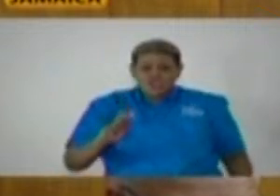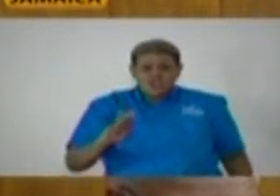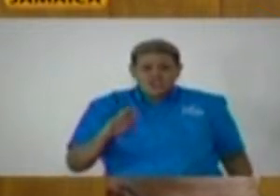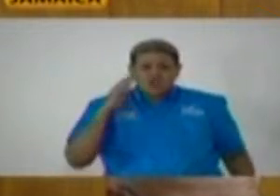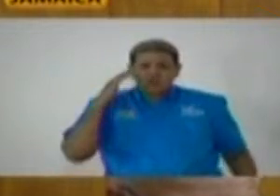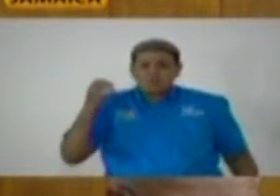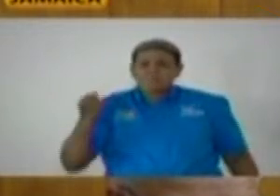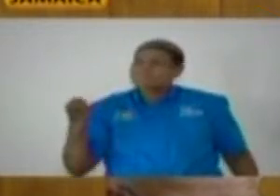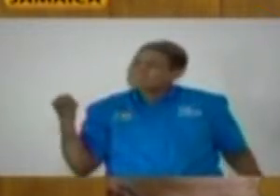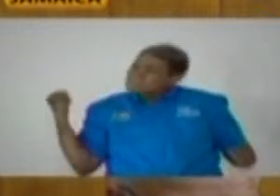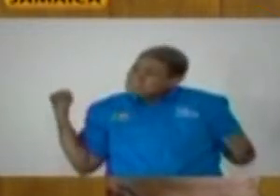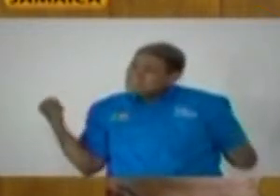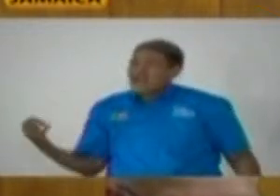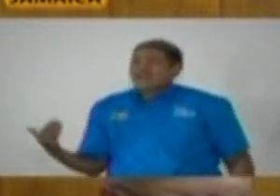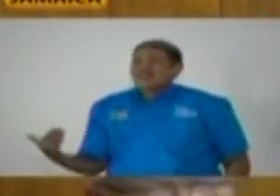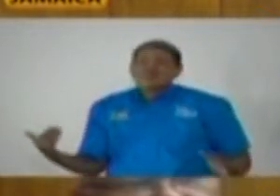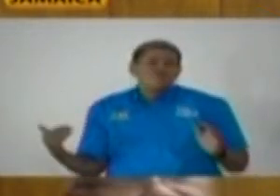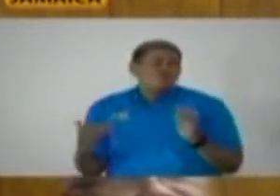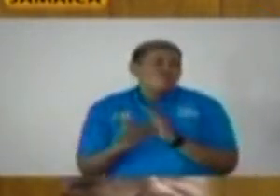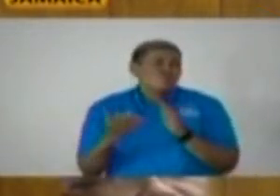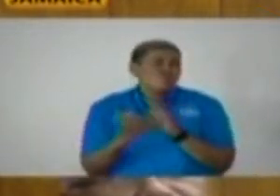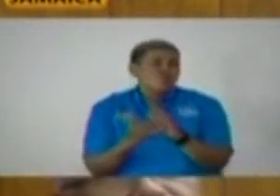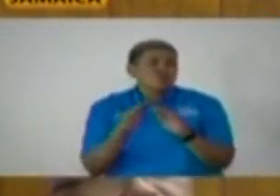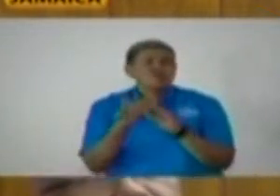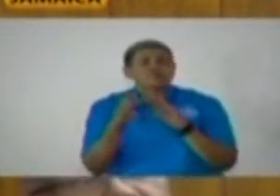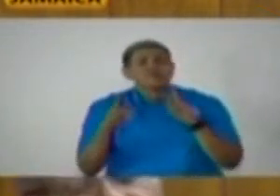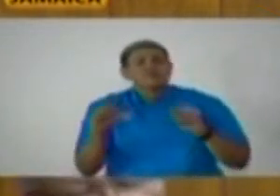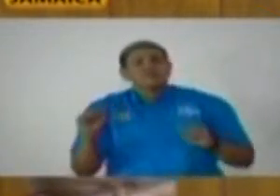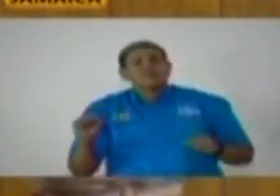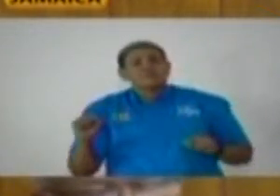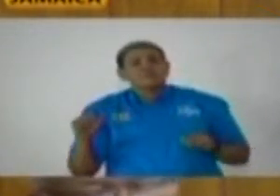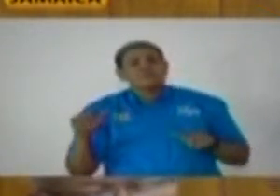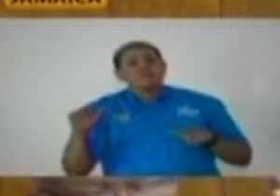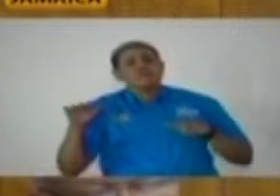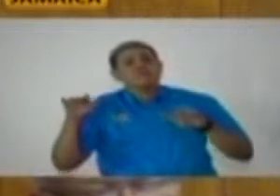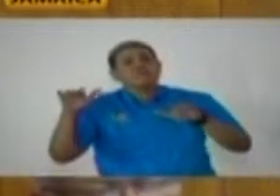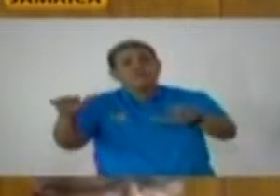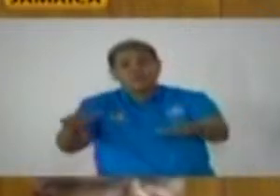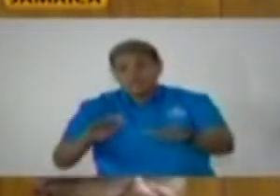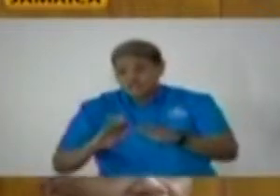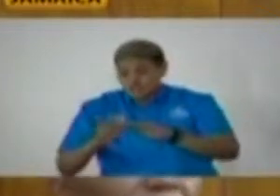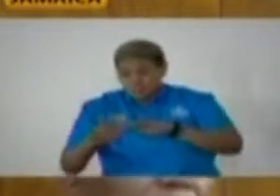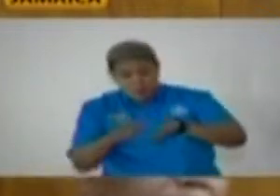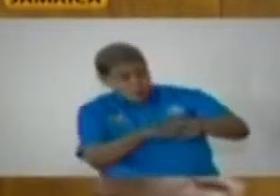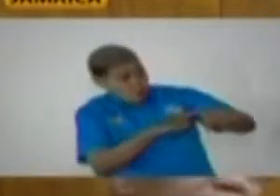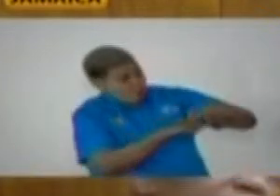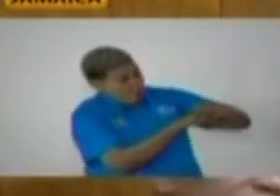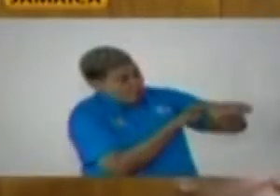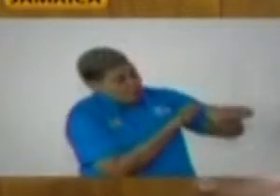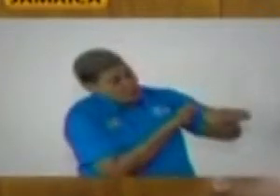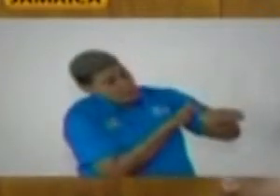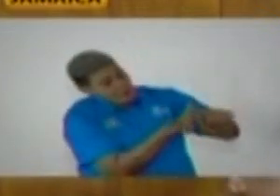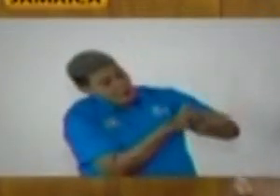see hundreds and thousands of Jamaicans who come from all over the country, who line up from 4 o'clock in the